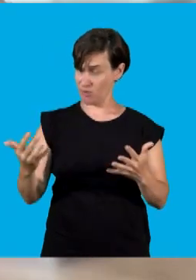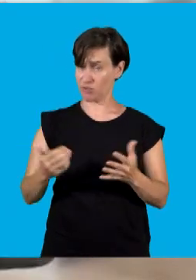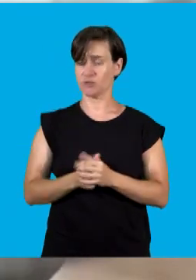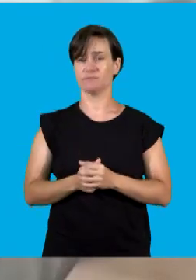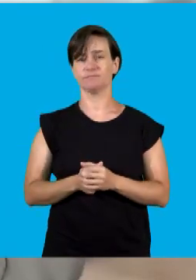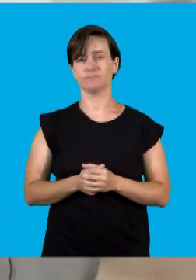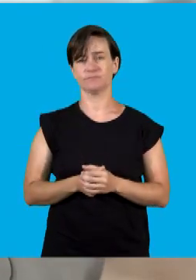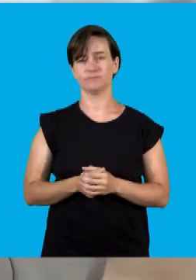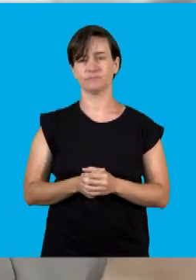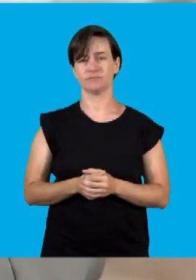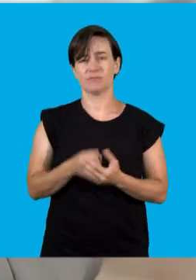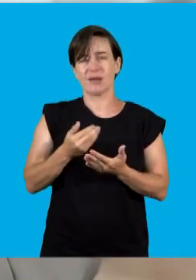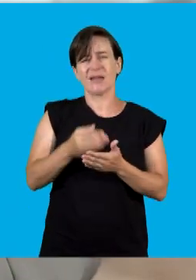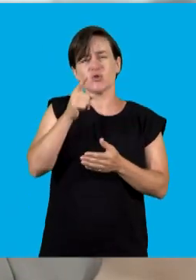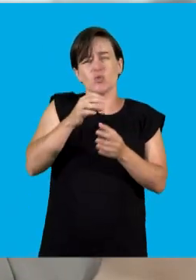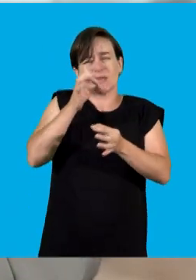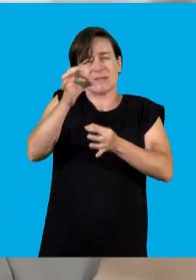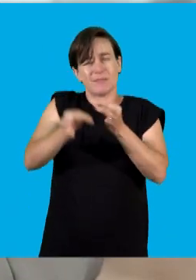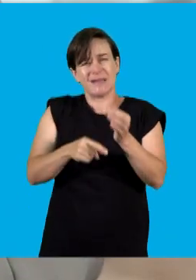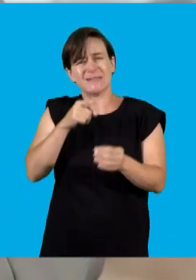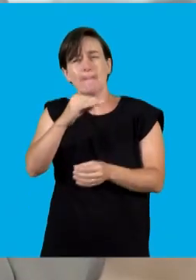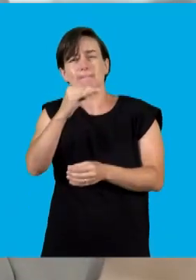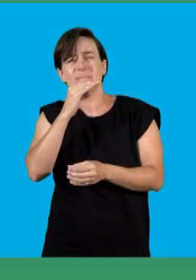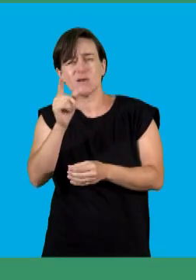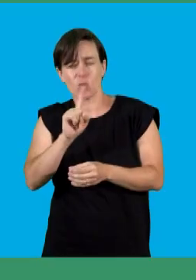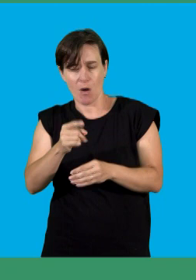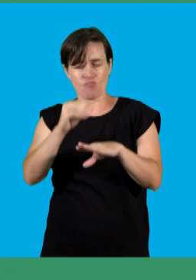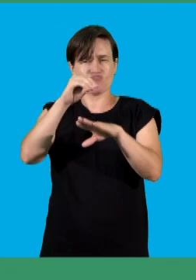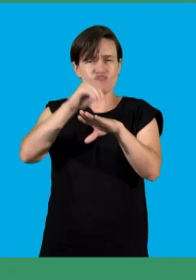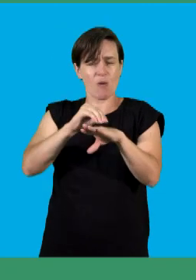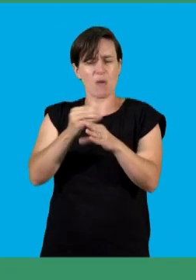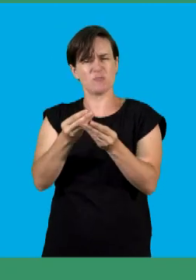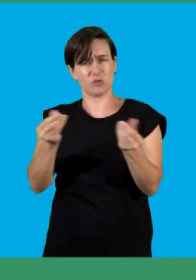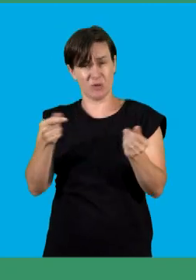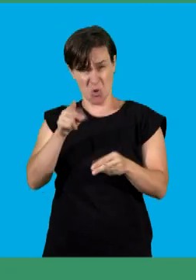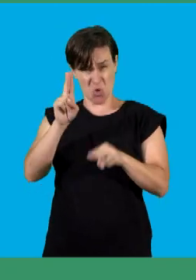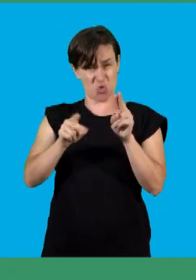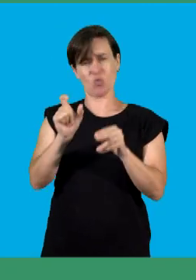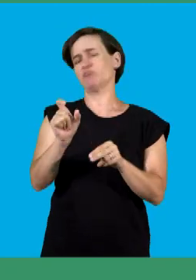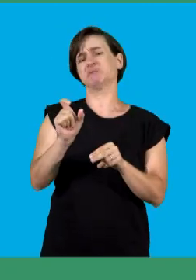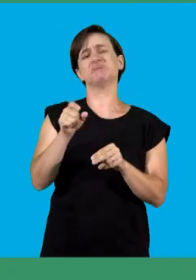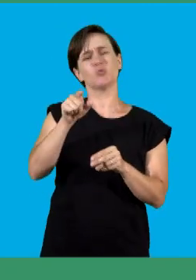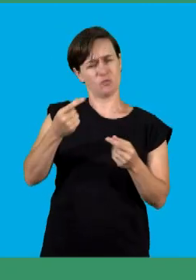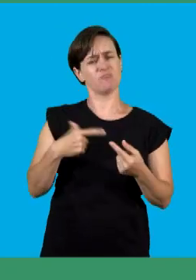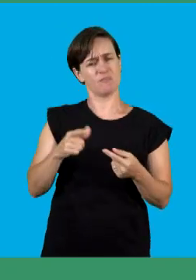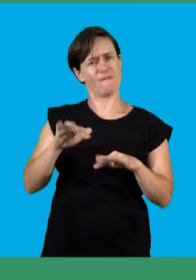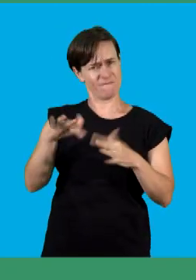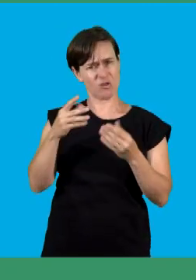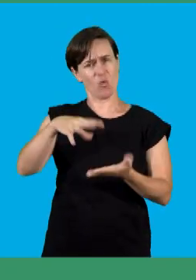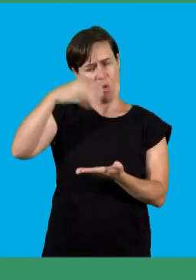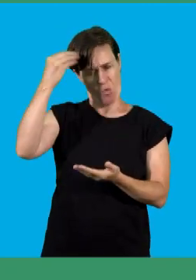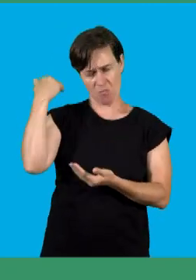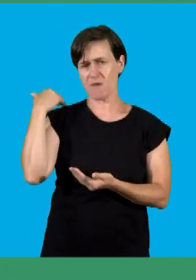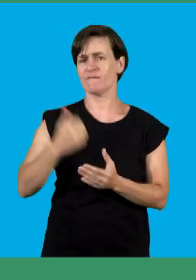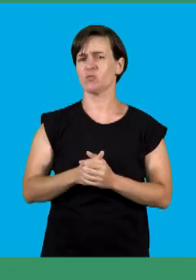understand, if you are able to elaborate on the meaning of problem solving. This is not a new word. You've done